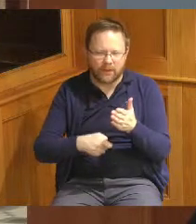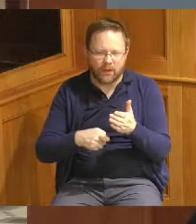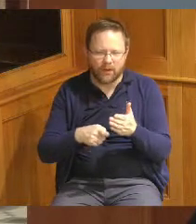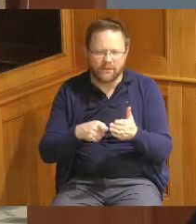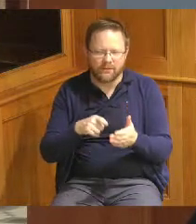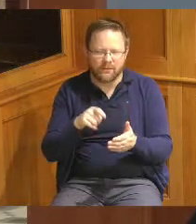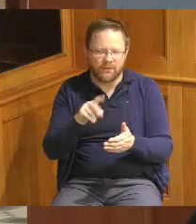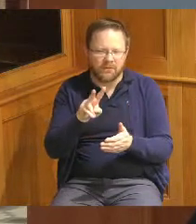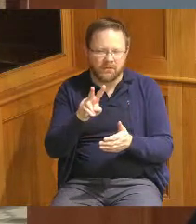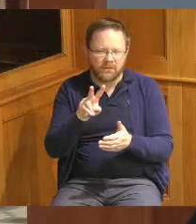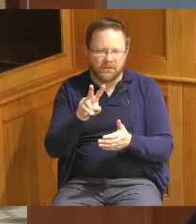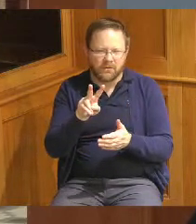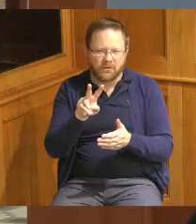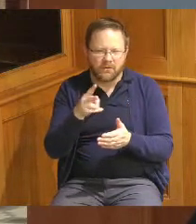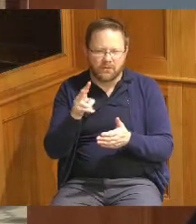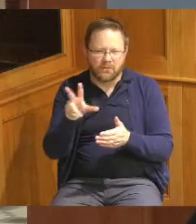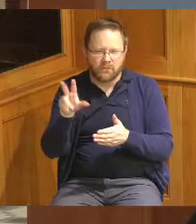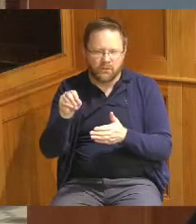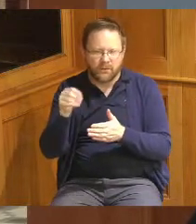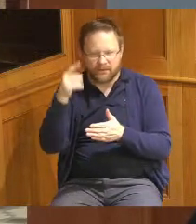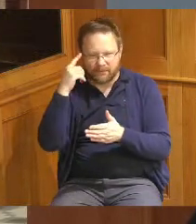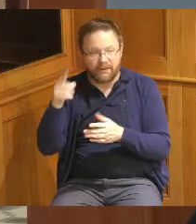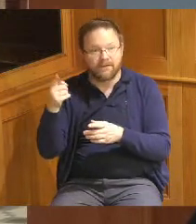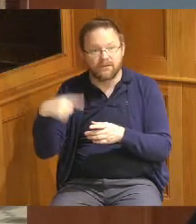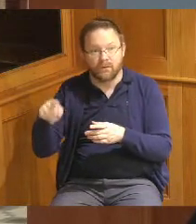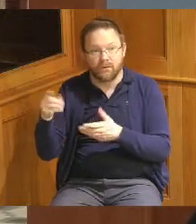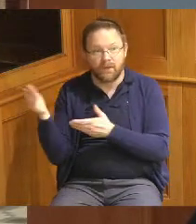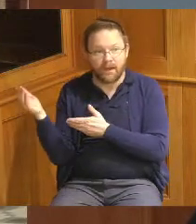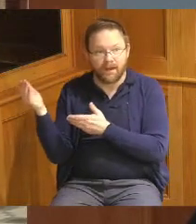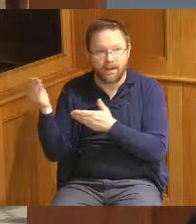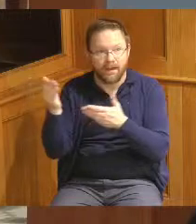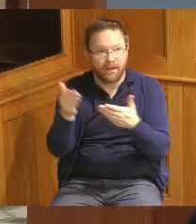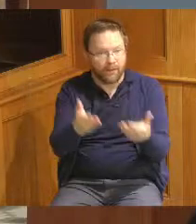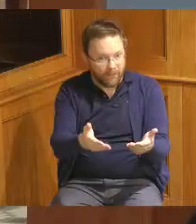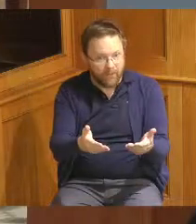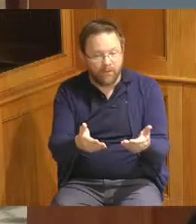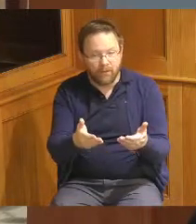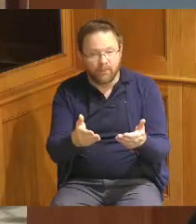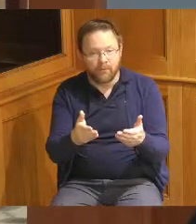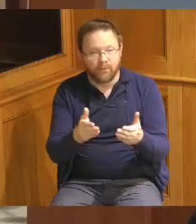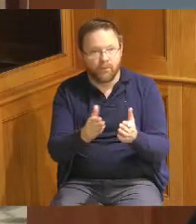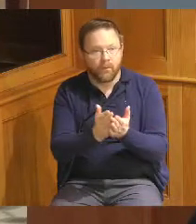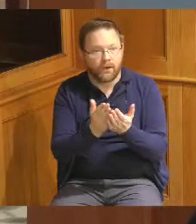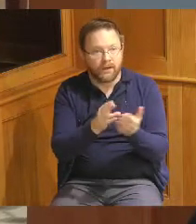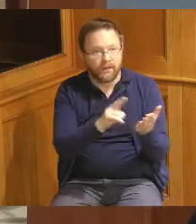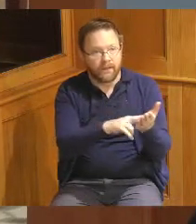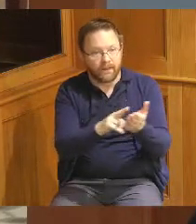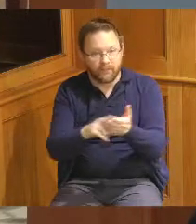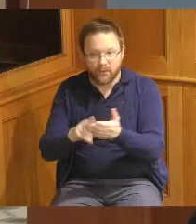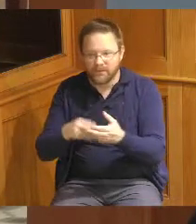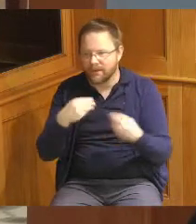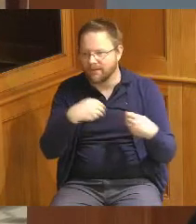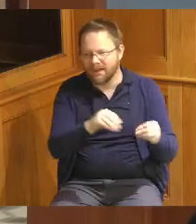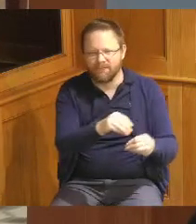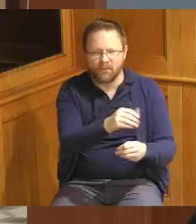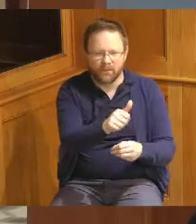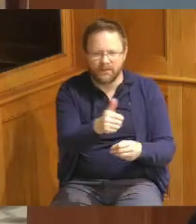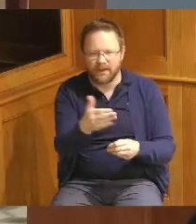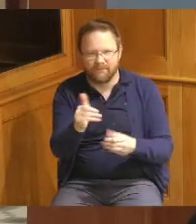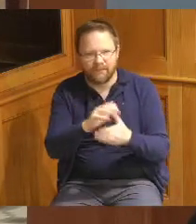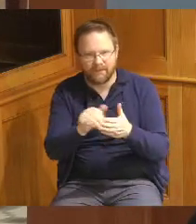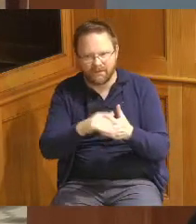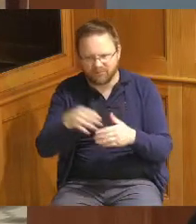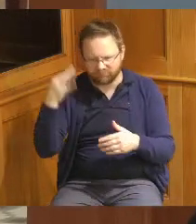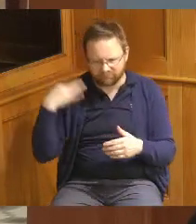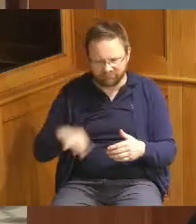those books, they bring them to the book signing, and then they sell them at cost. They sell them for $10. Some of their books are $15, and they sell them, and they make